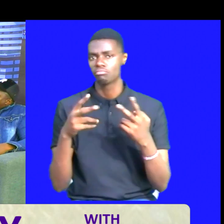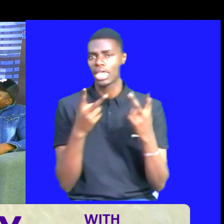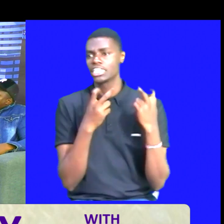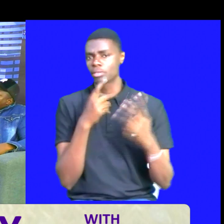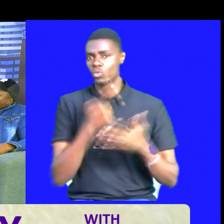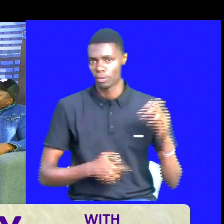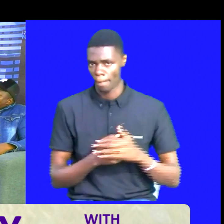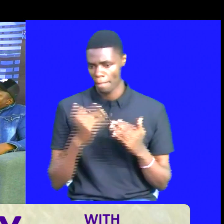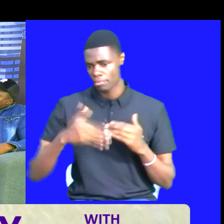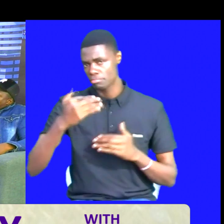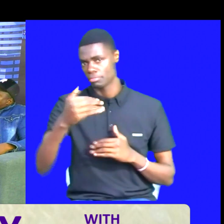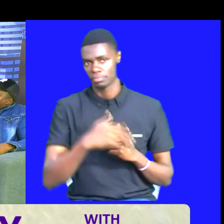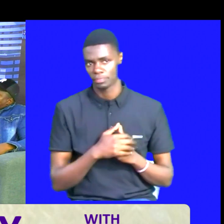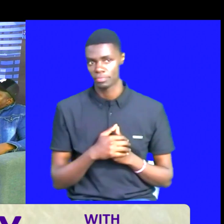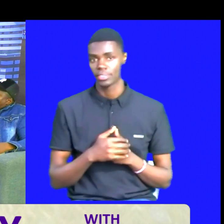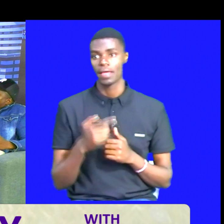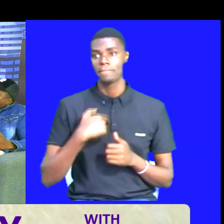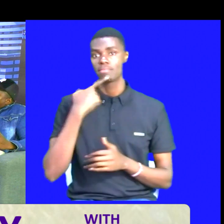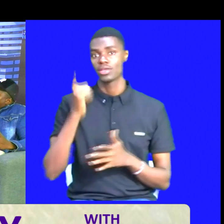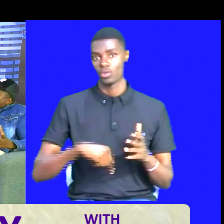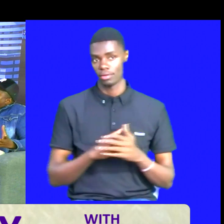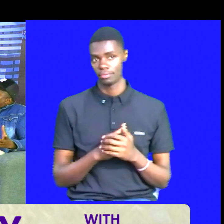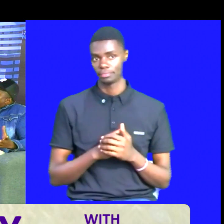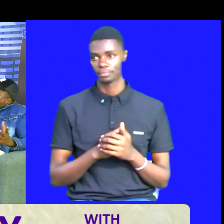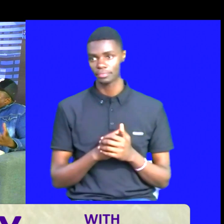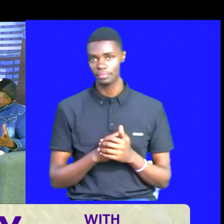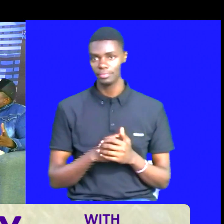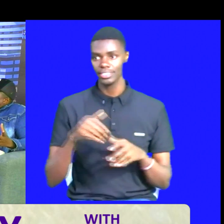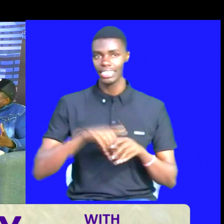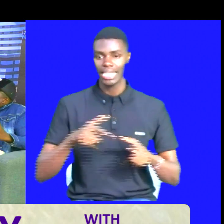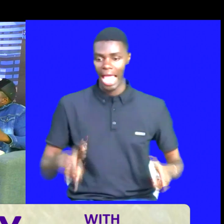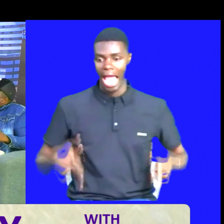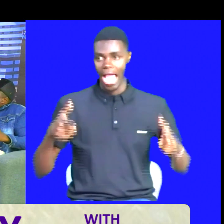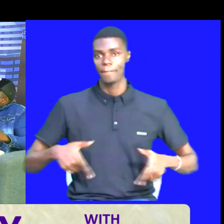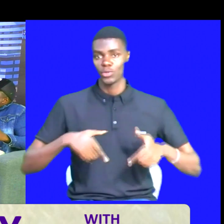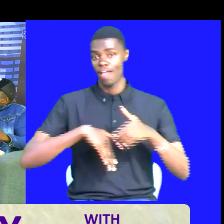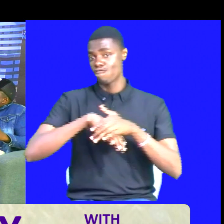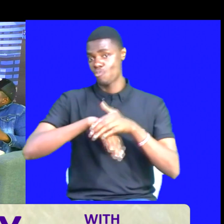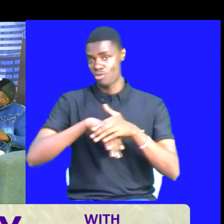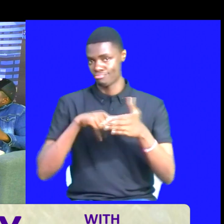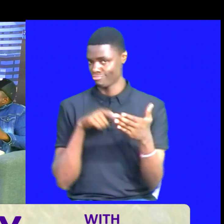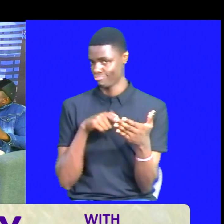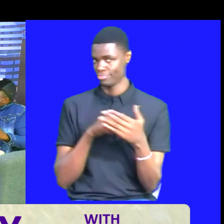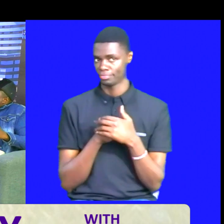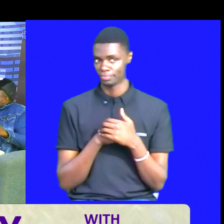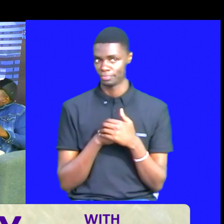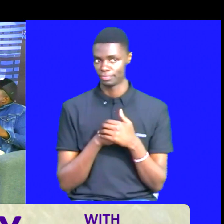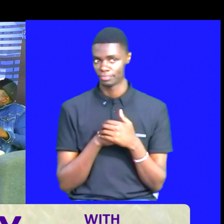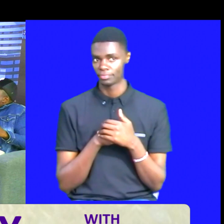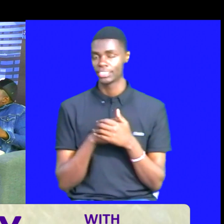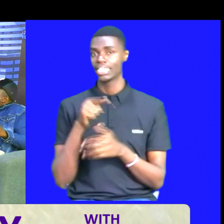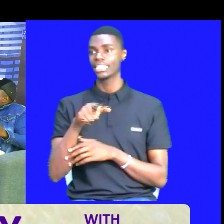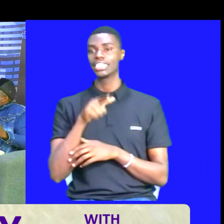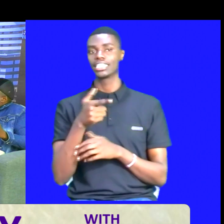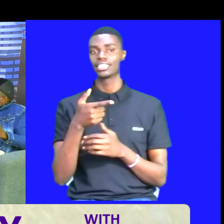Yeah. And me, what I can say is that, in amputee football, Right. this is a sport which is